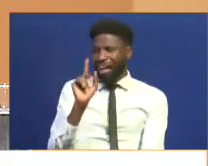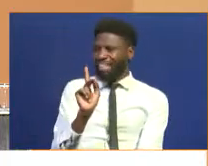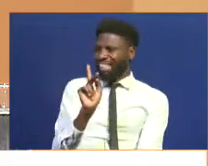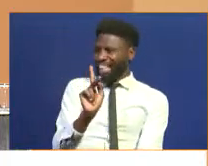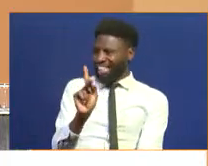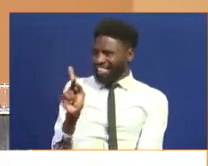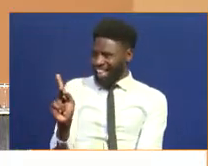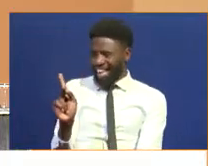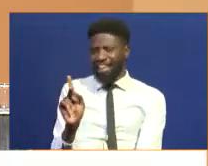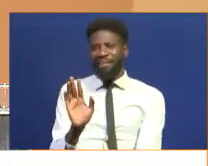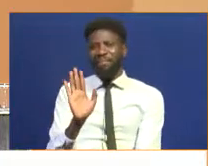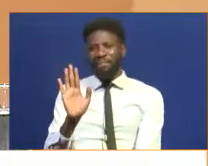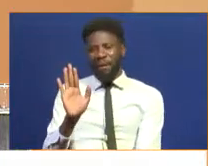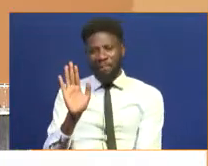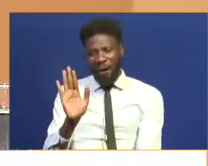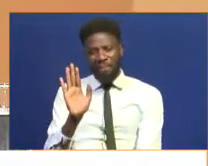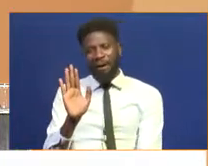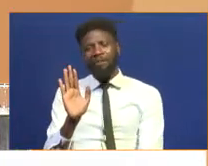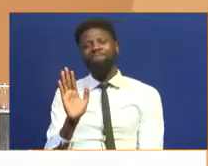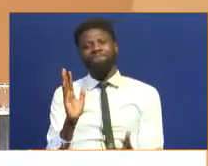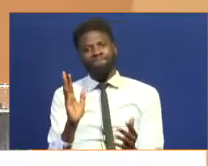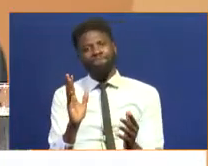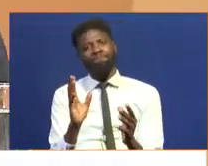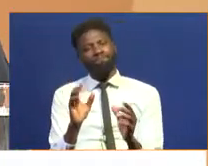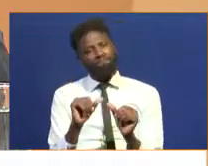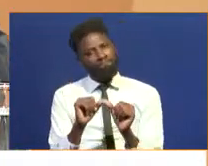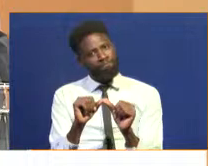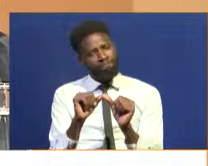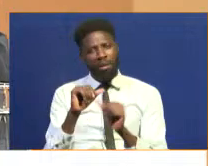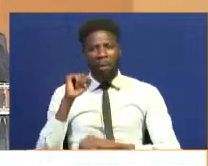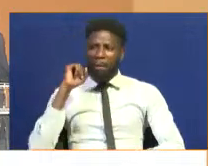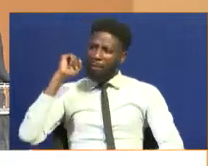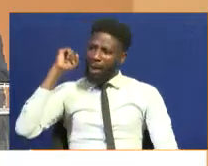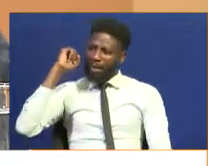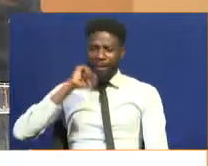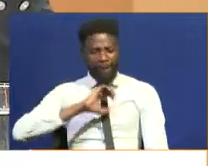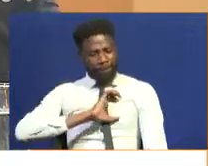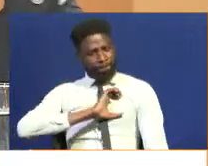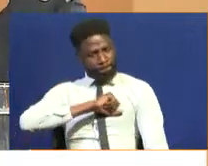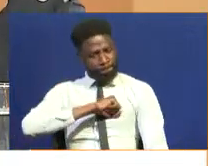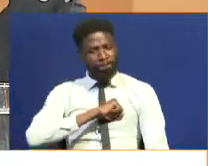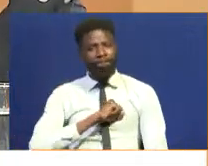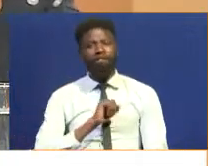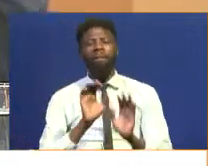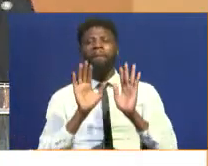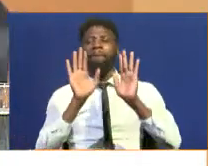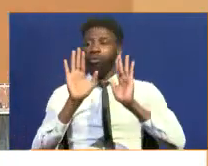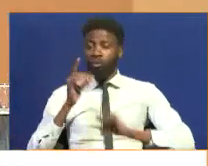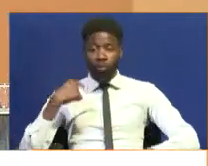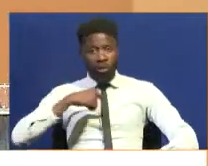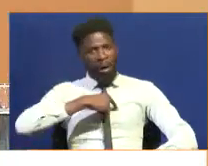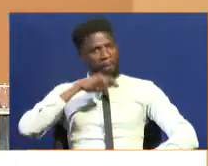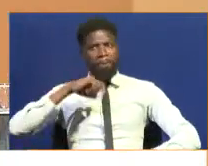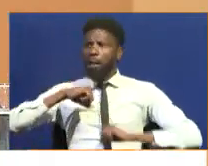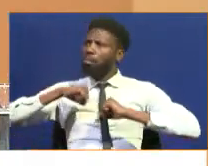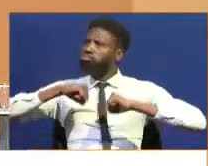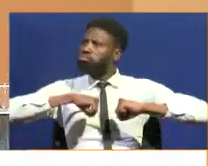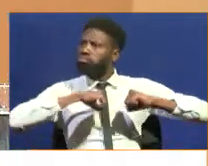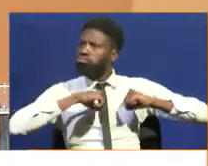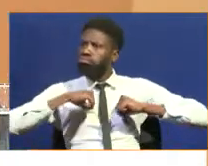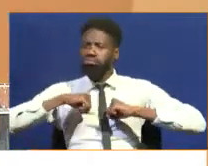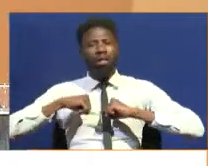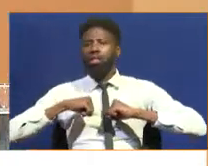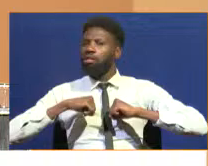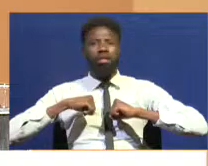uphold. Political tolerance, mm-hmm. you know, is very, very important. We don't need to agree. But you have your,